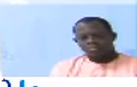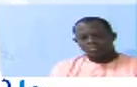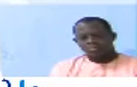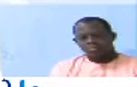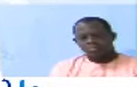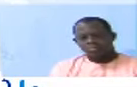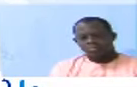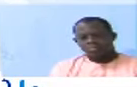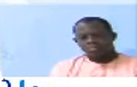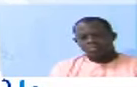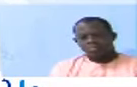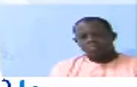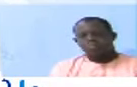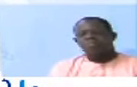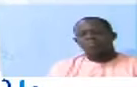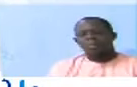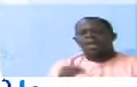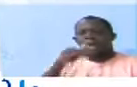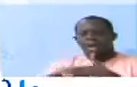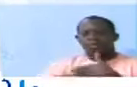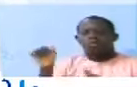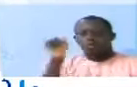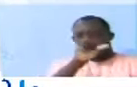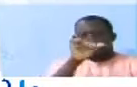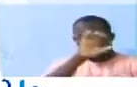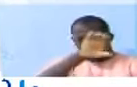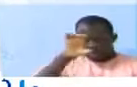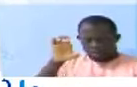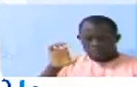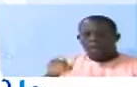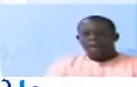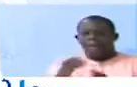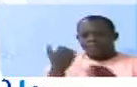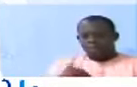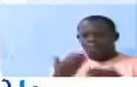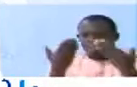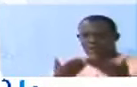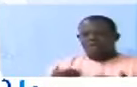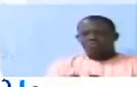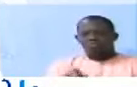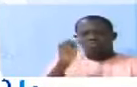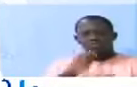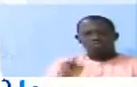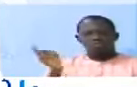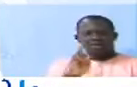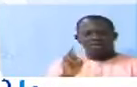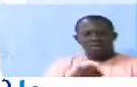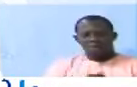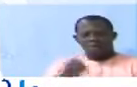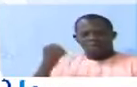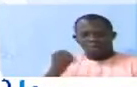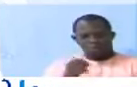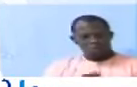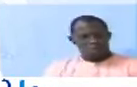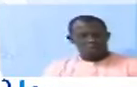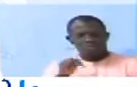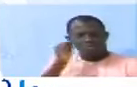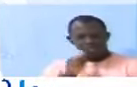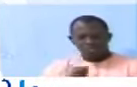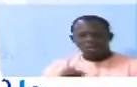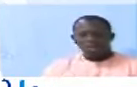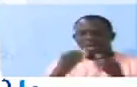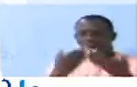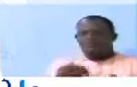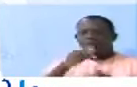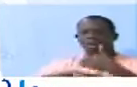Well, in other countries, people have decided to take up guns. But, well, in the country here, if we are